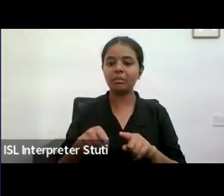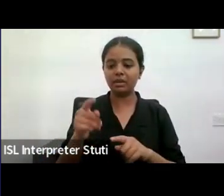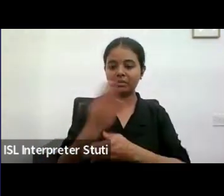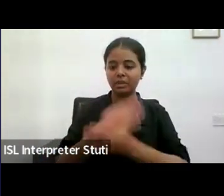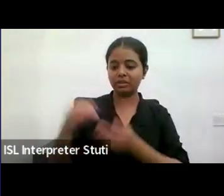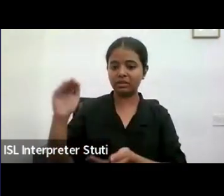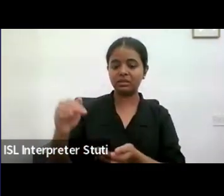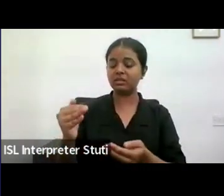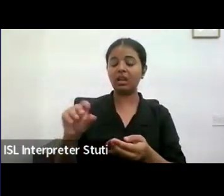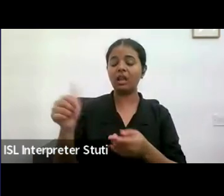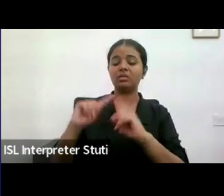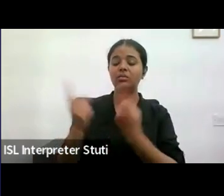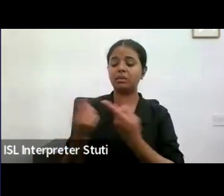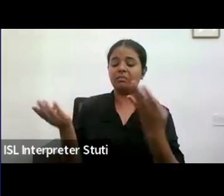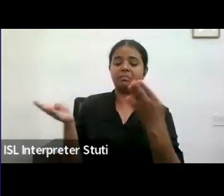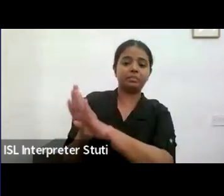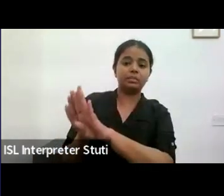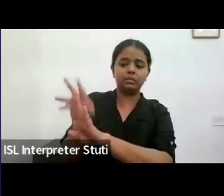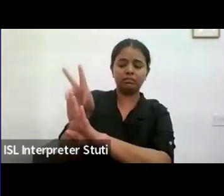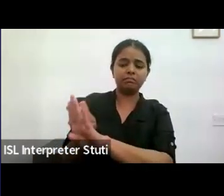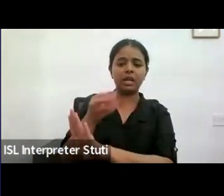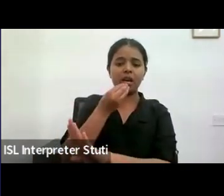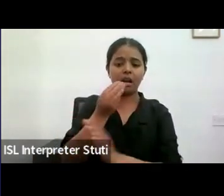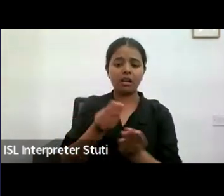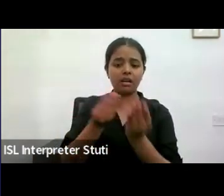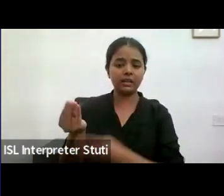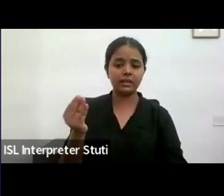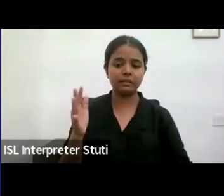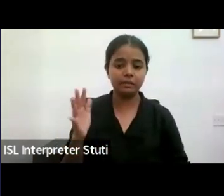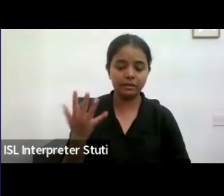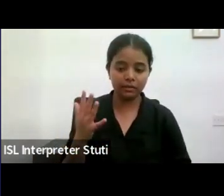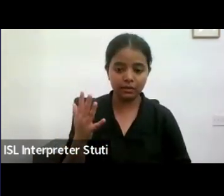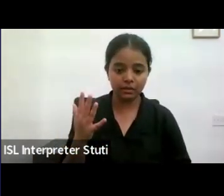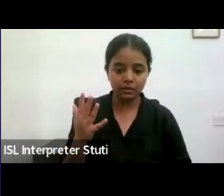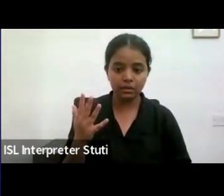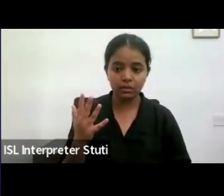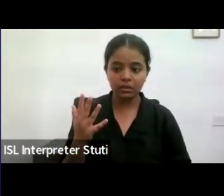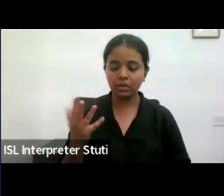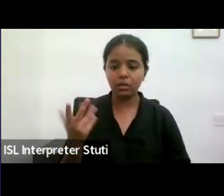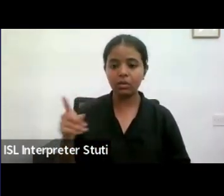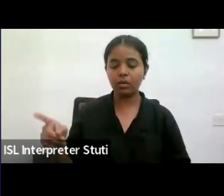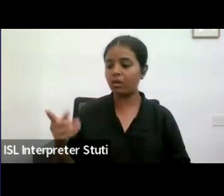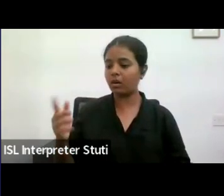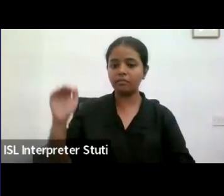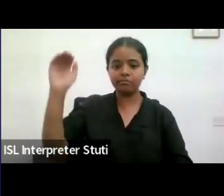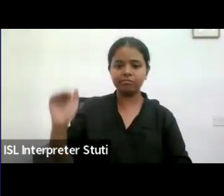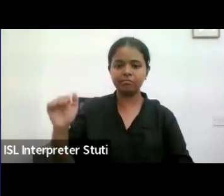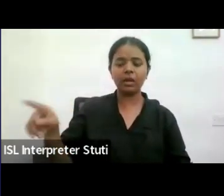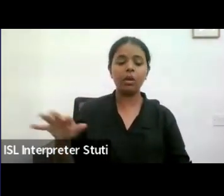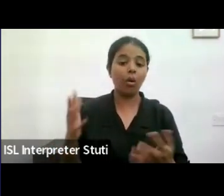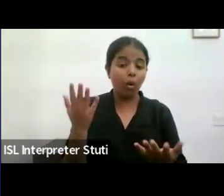room, not giving her food to eat till she sits down, giving her